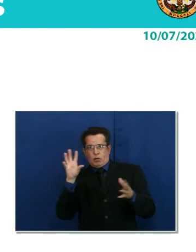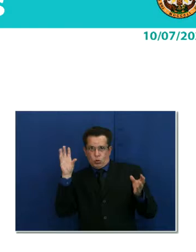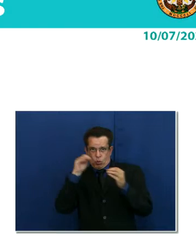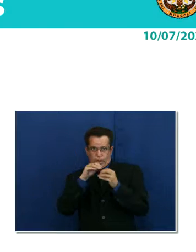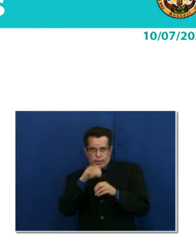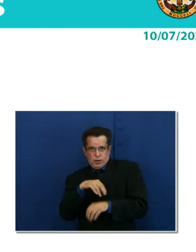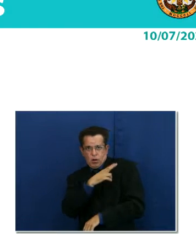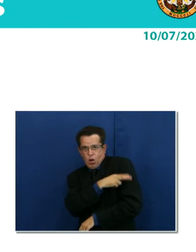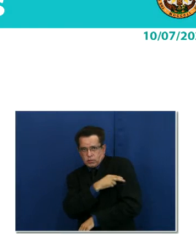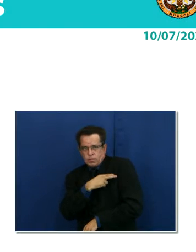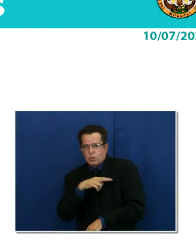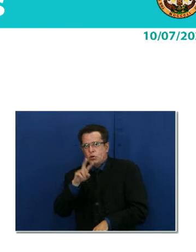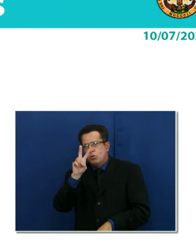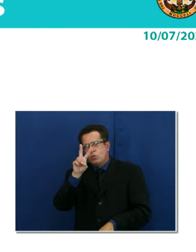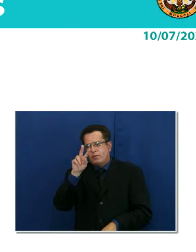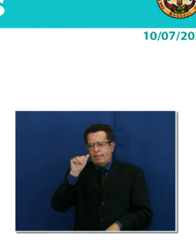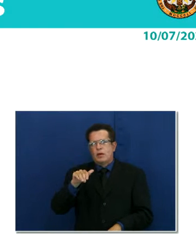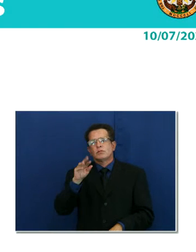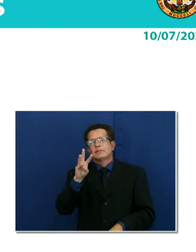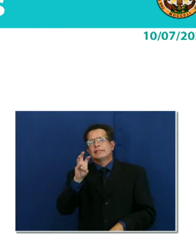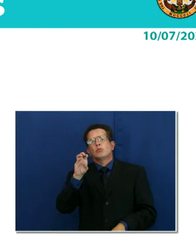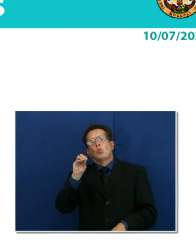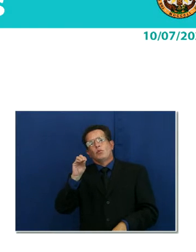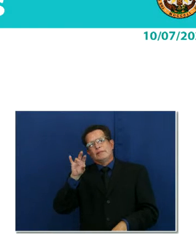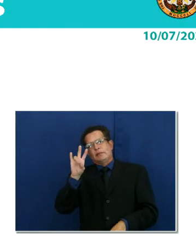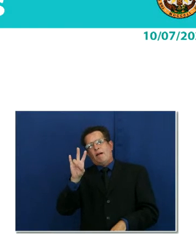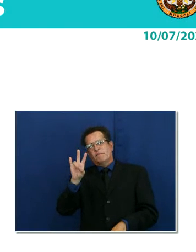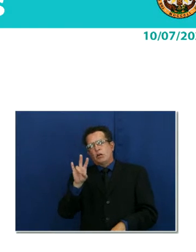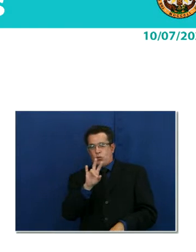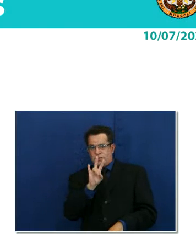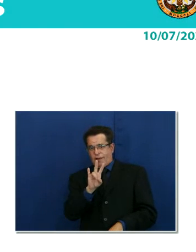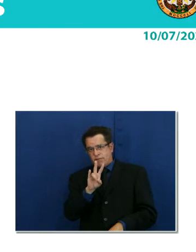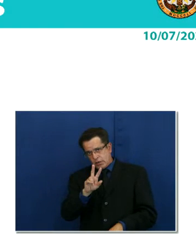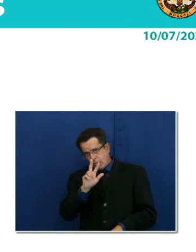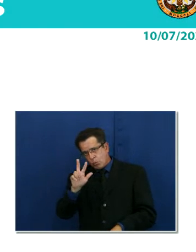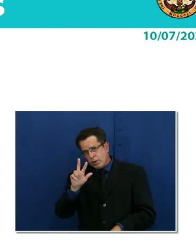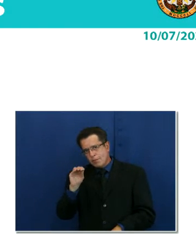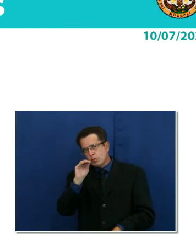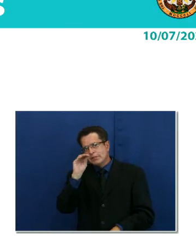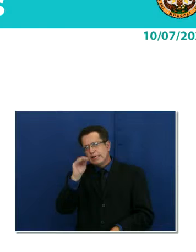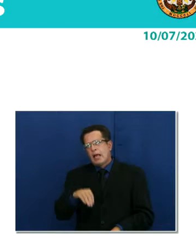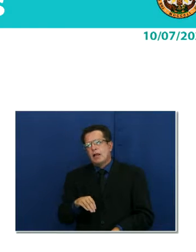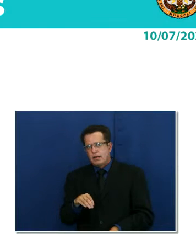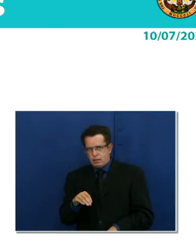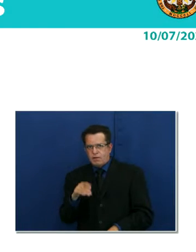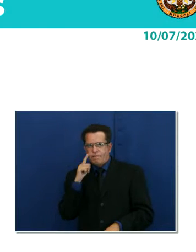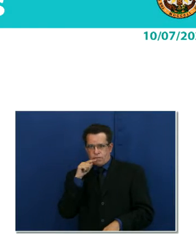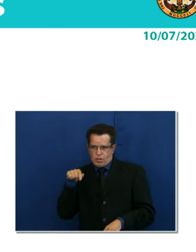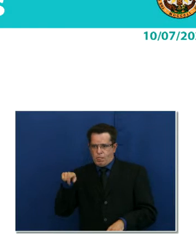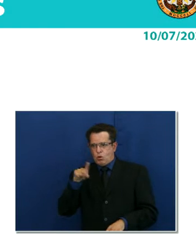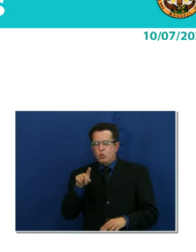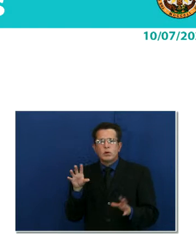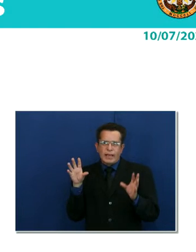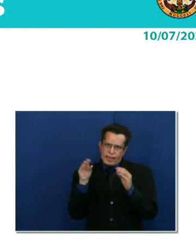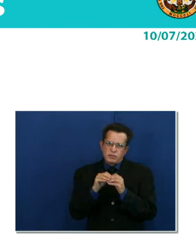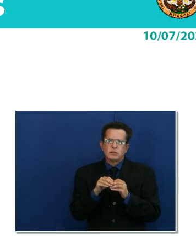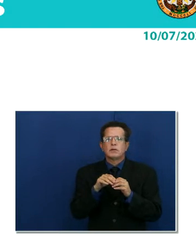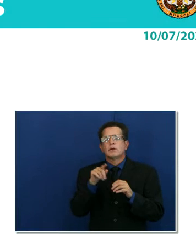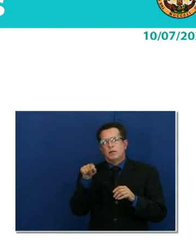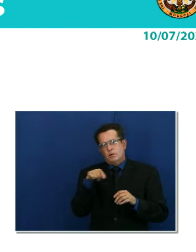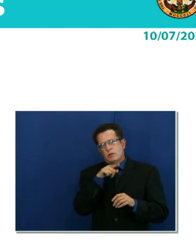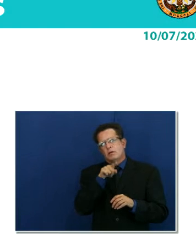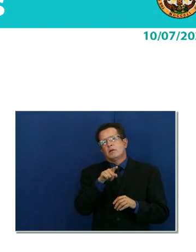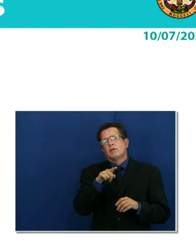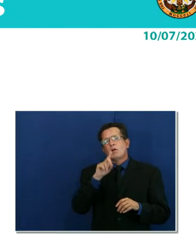hospitalizations, 2,607 cases, or 73% of the total cases hospitalized, are